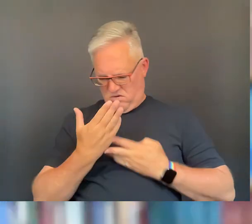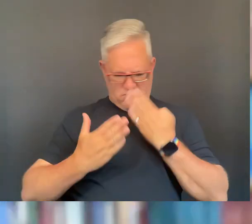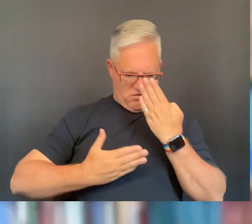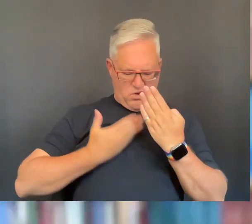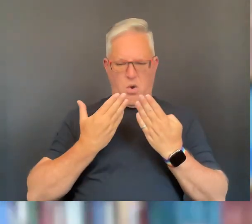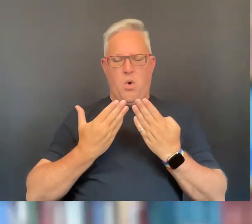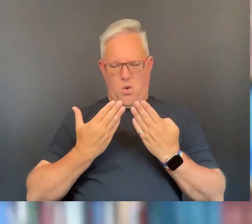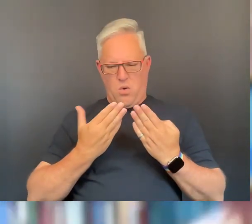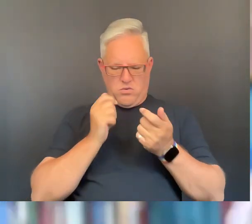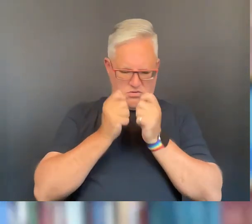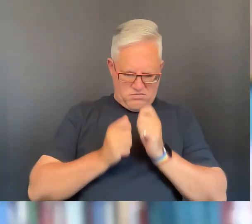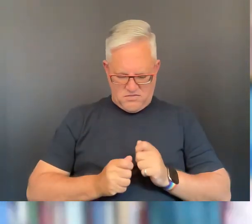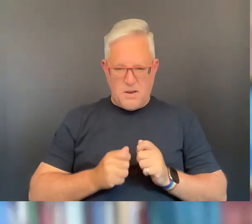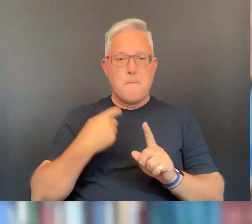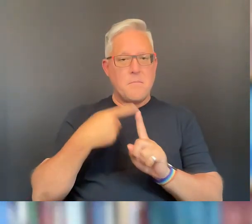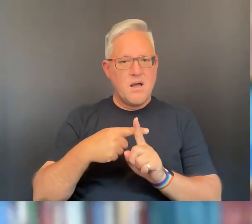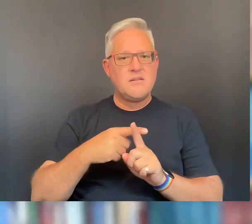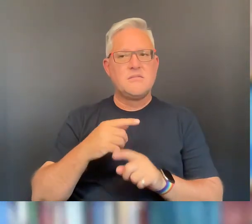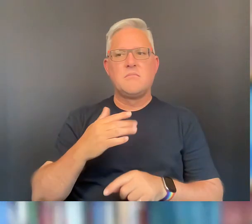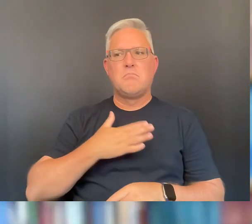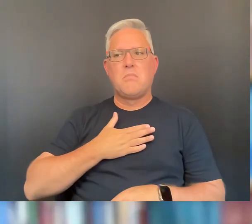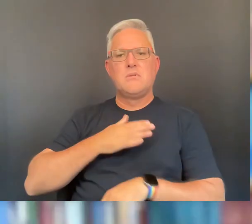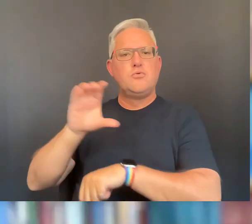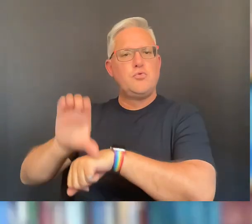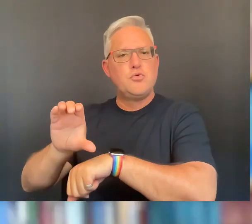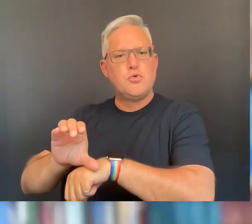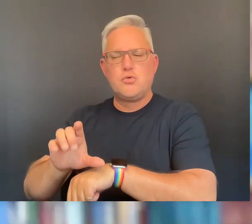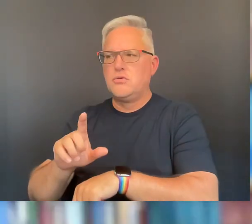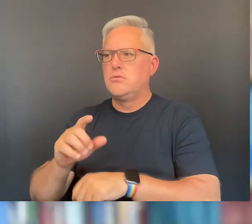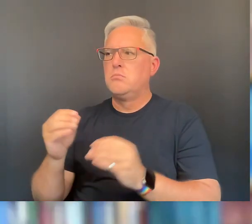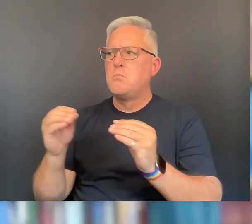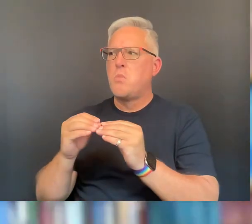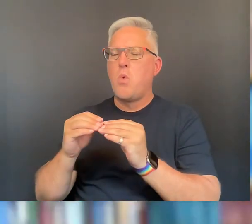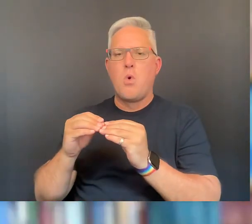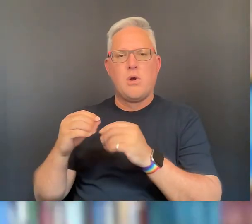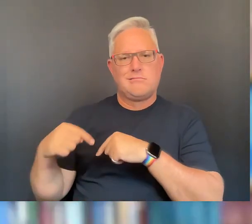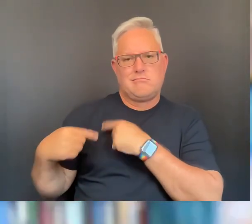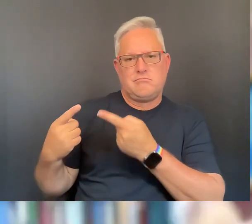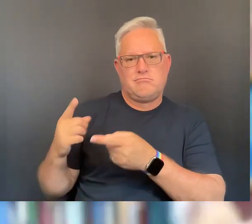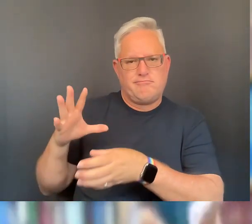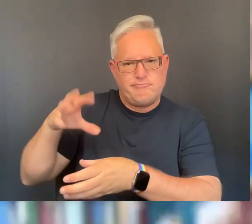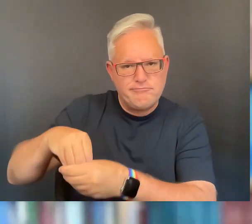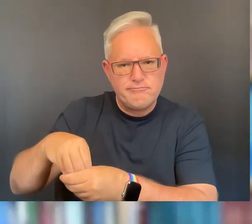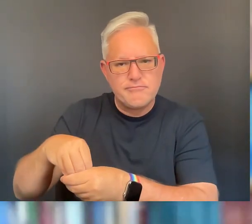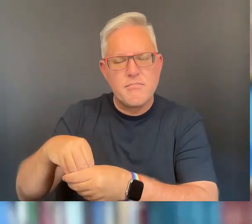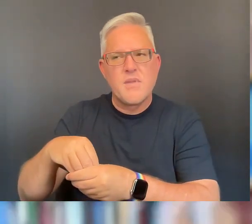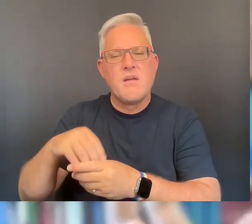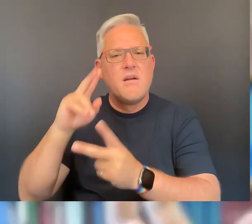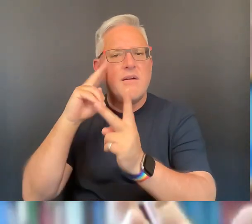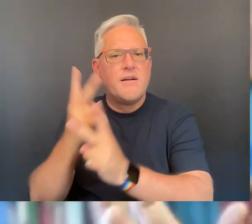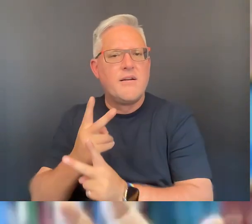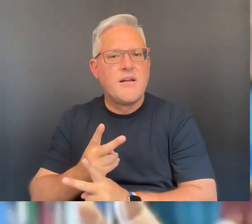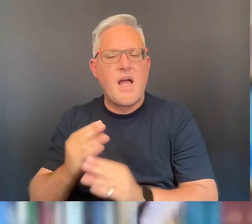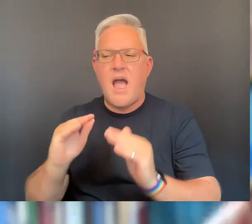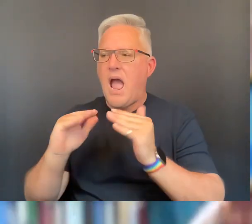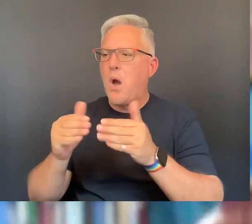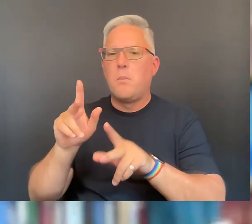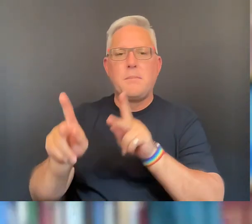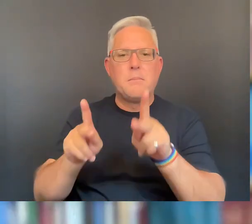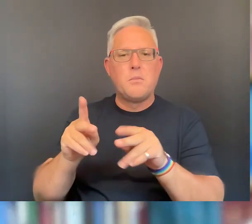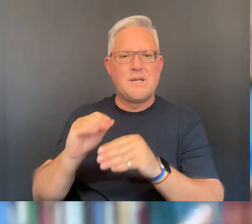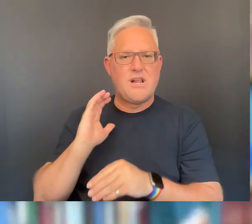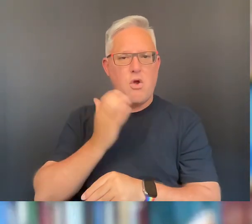Something that the congregation I serve, Gustavus Adolphus, has really been leaning into recently is finding the ways that individuals